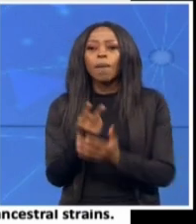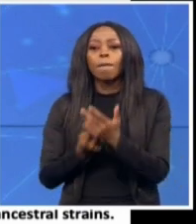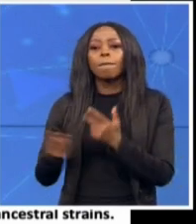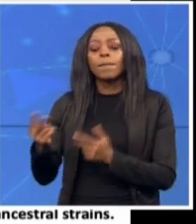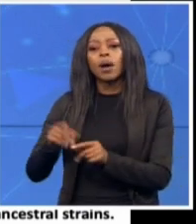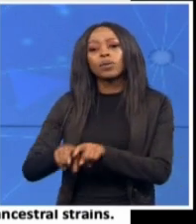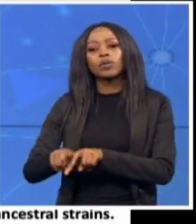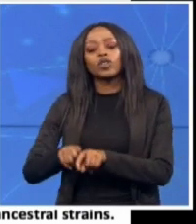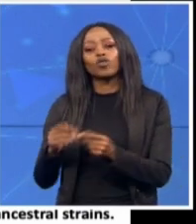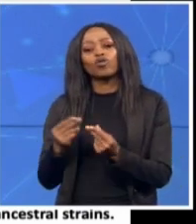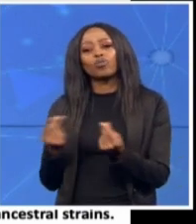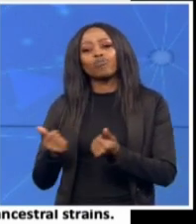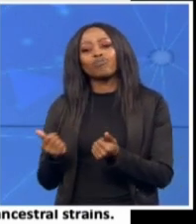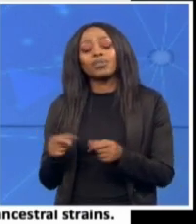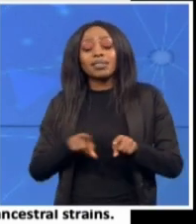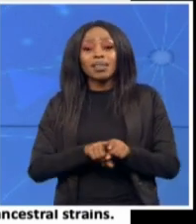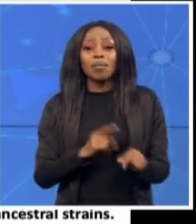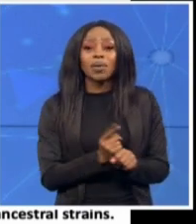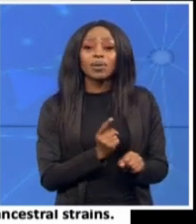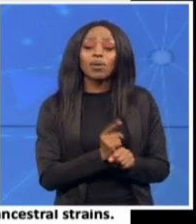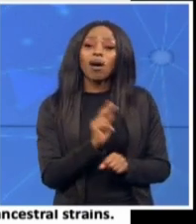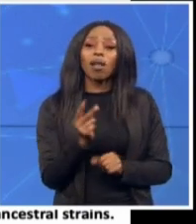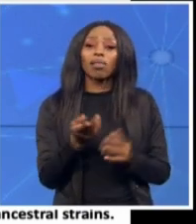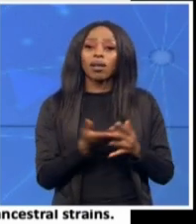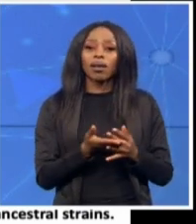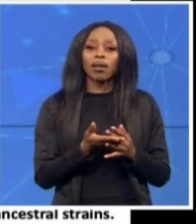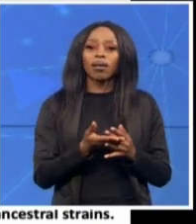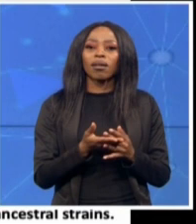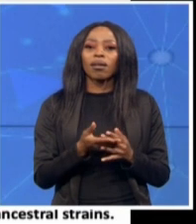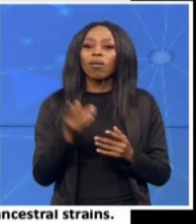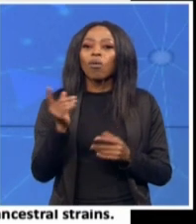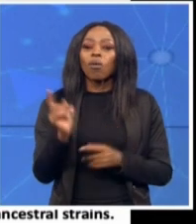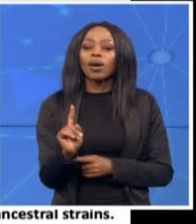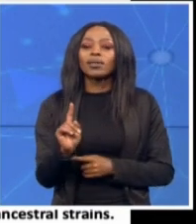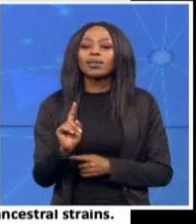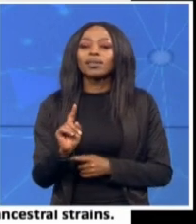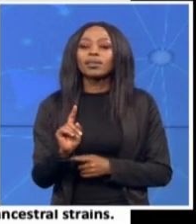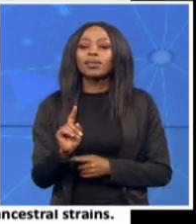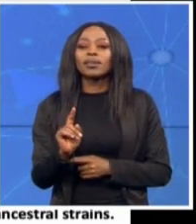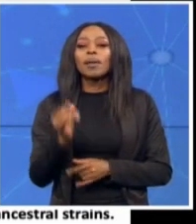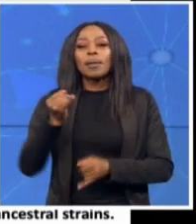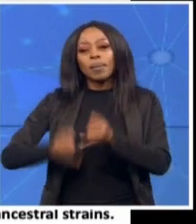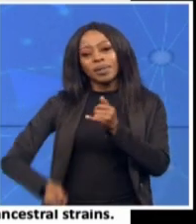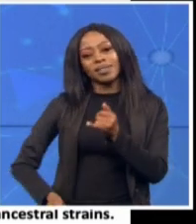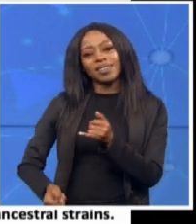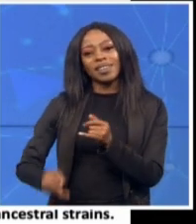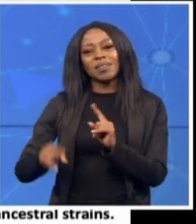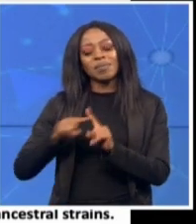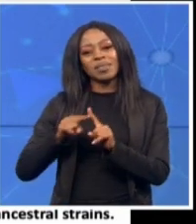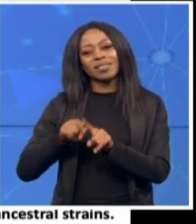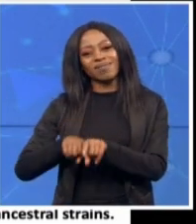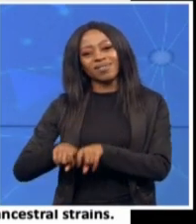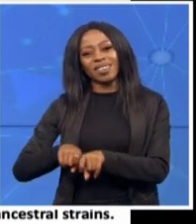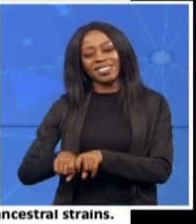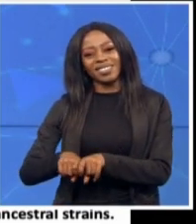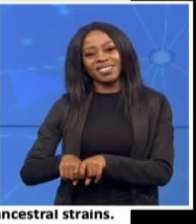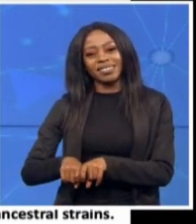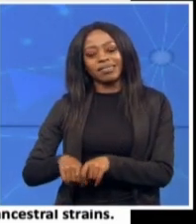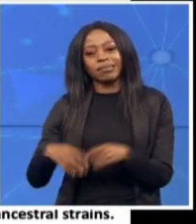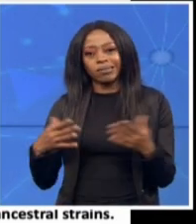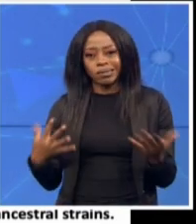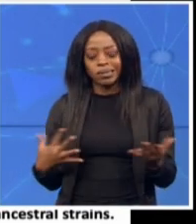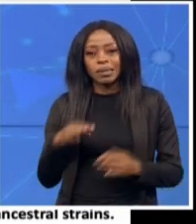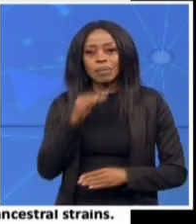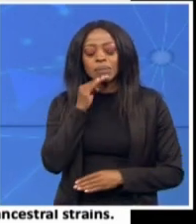cases, is this incidental COVID positive deaths that goes with it. So it is not really all of those deaths or all of those